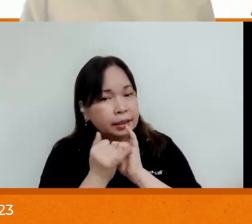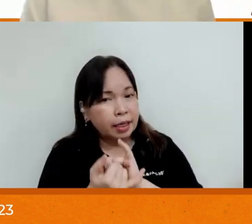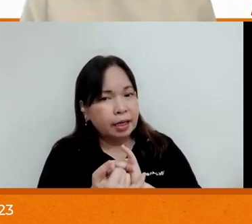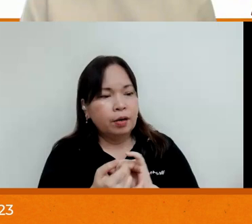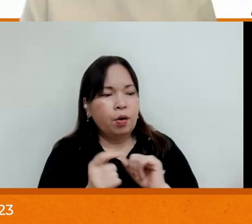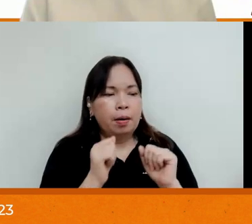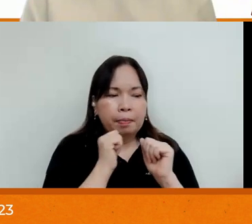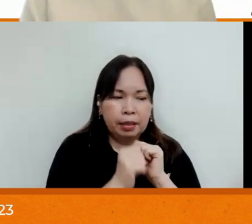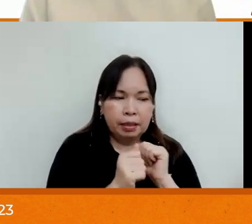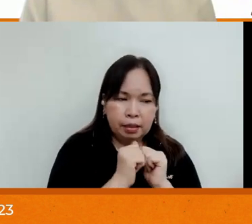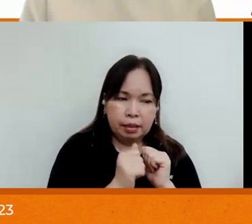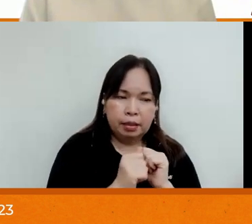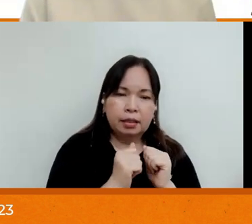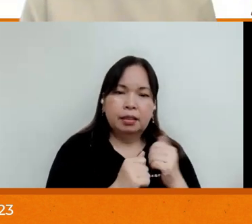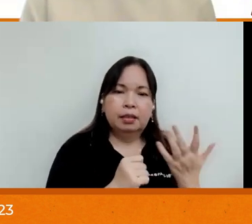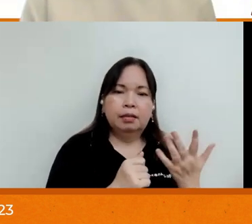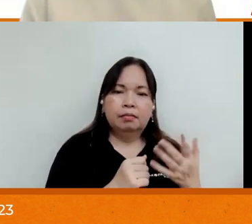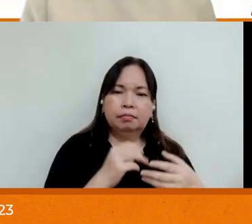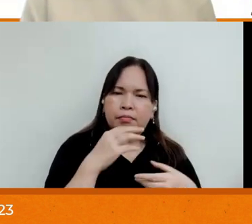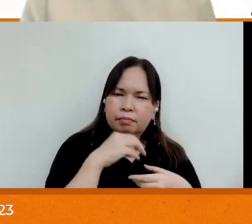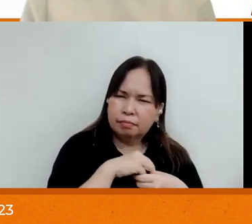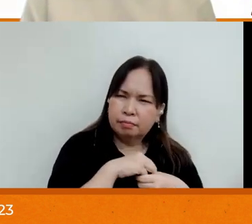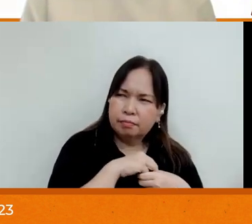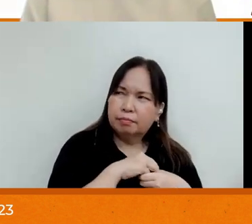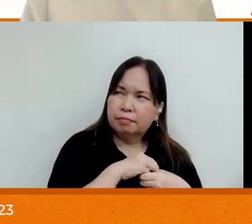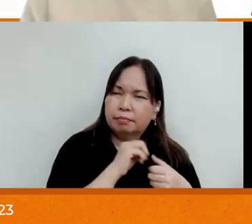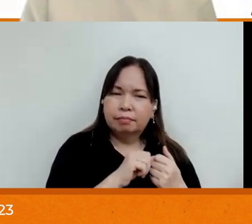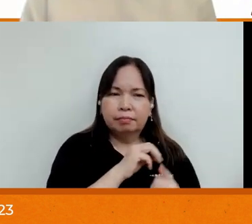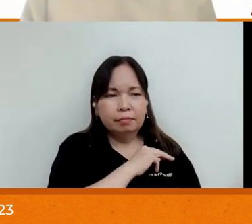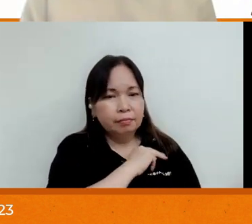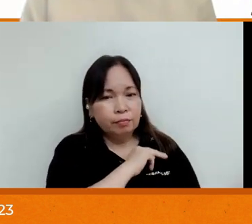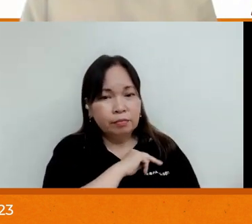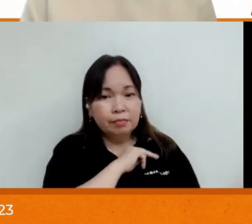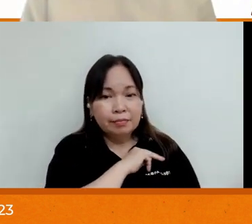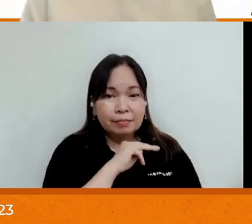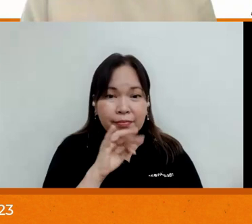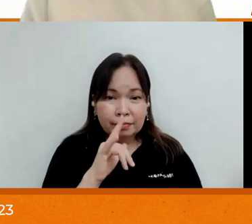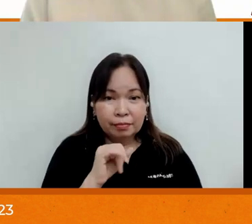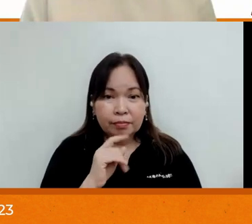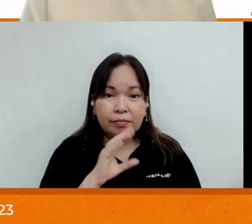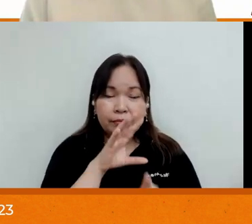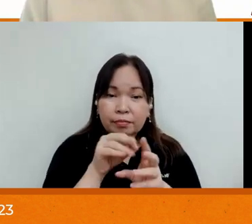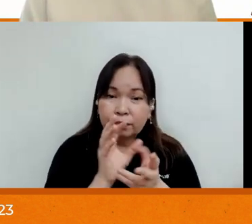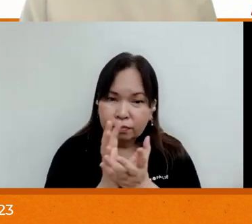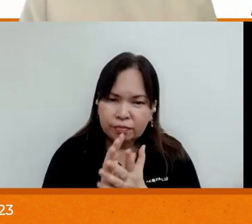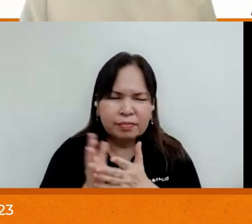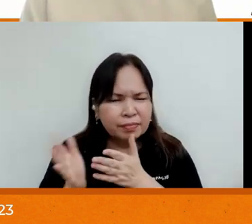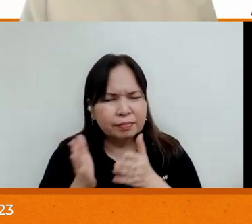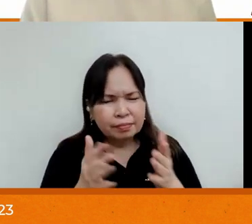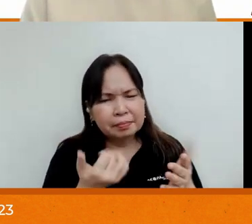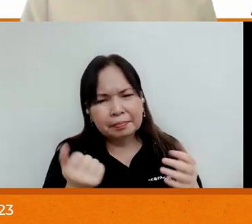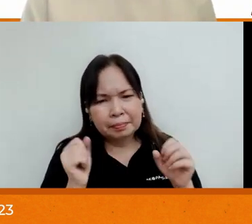meaning, internalization of morality, and then community. You can also achieve that in other ways. So